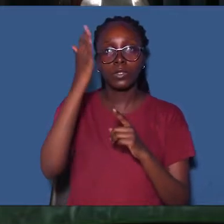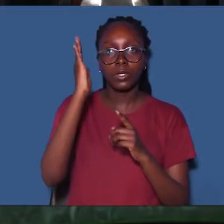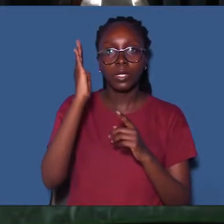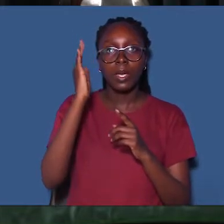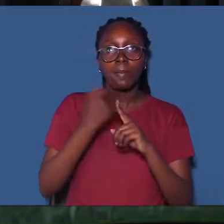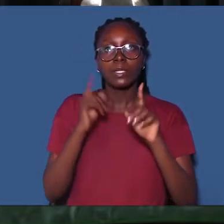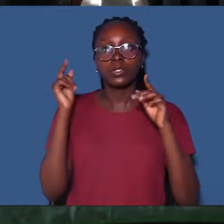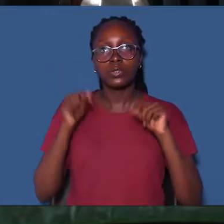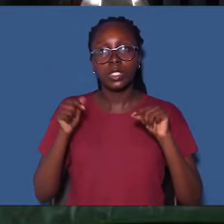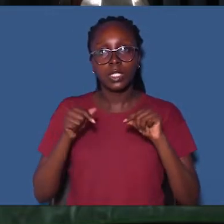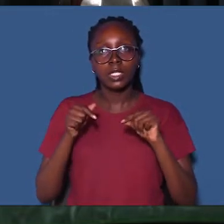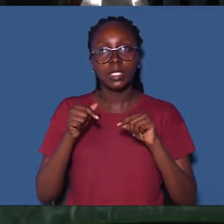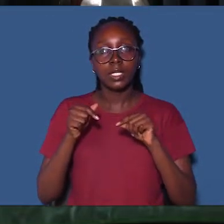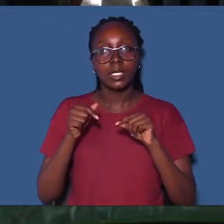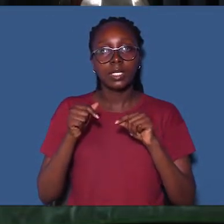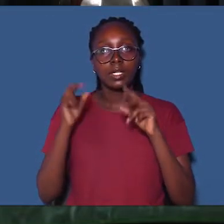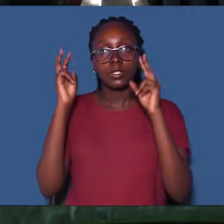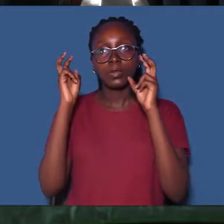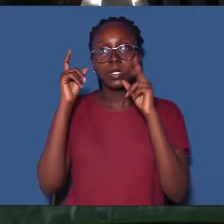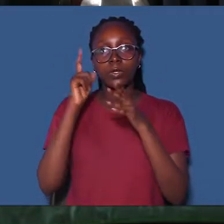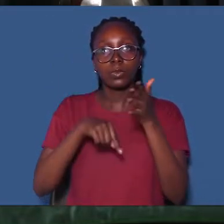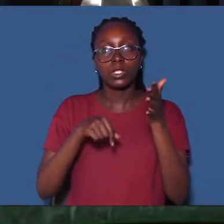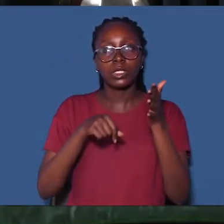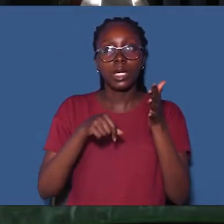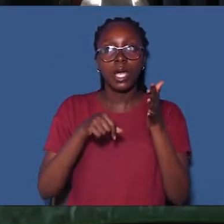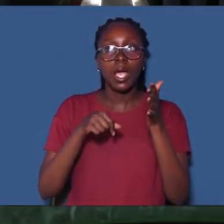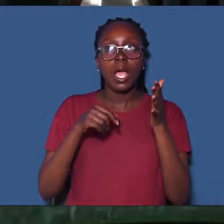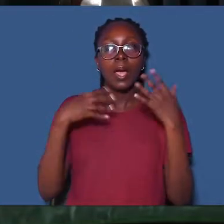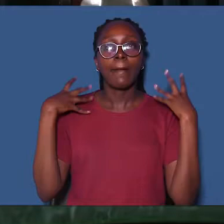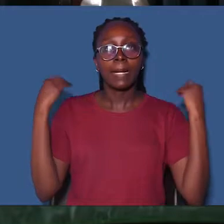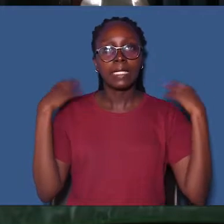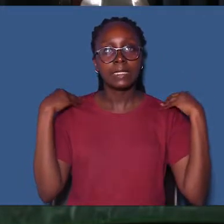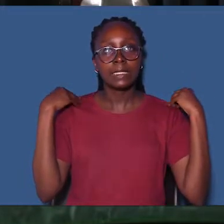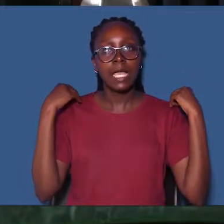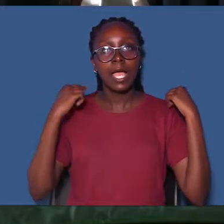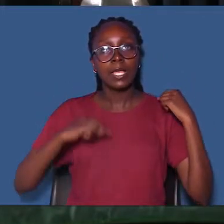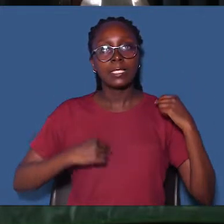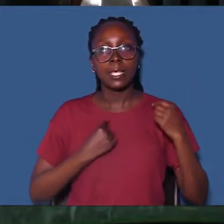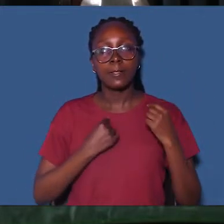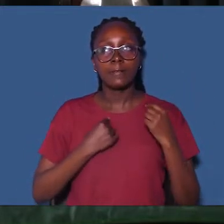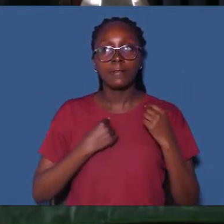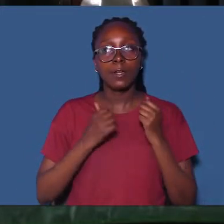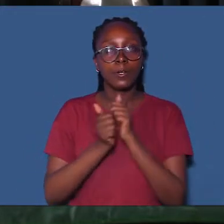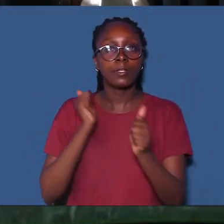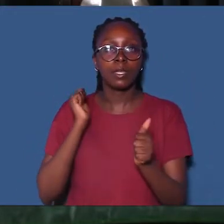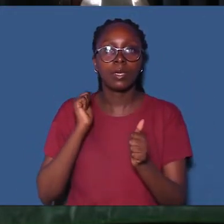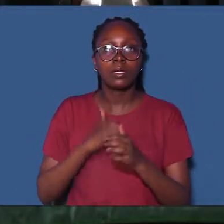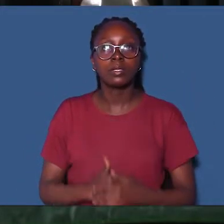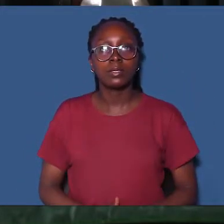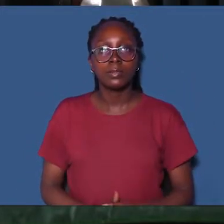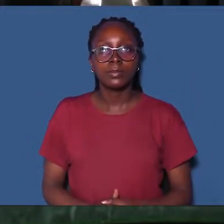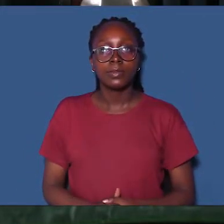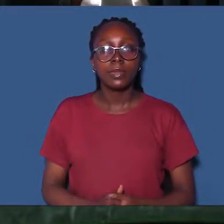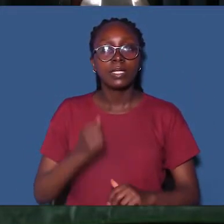looking at practicing self-denial. In our journey